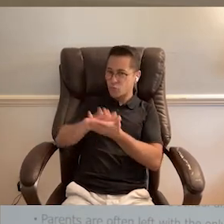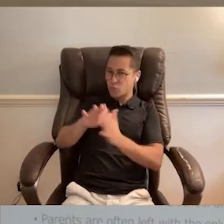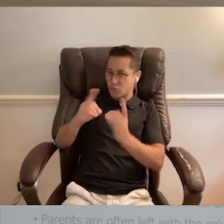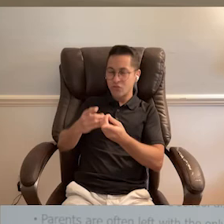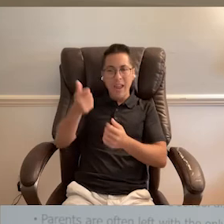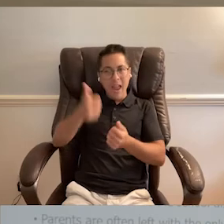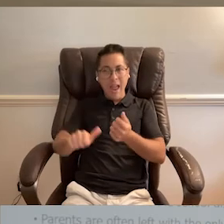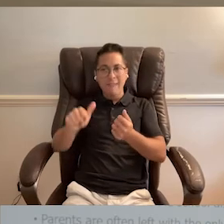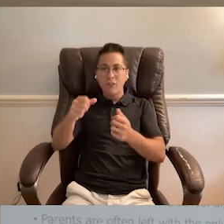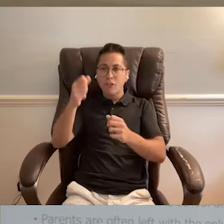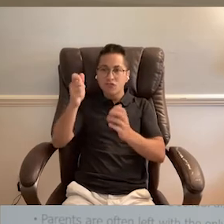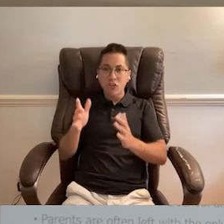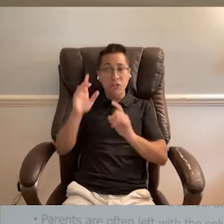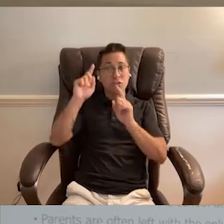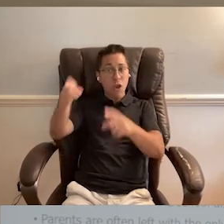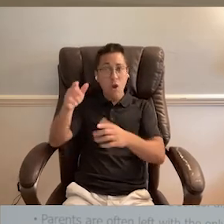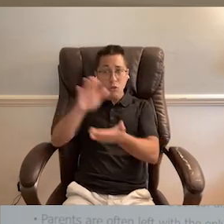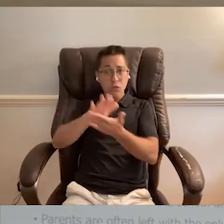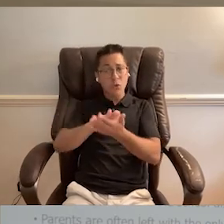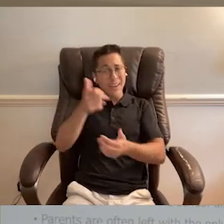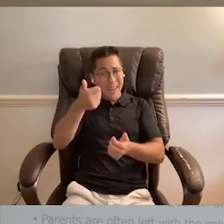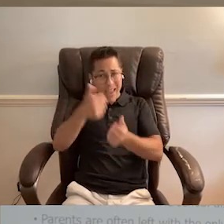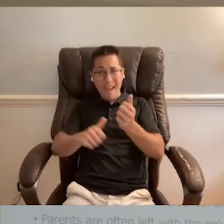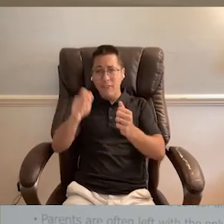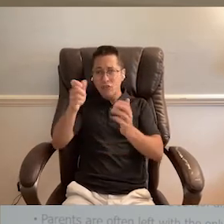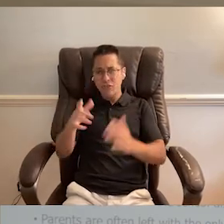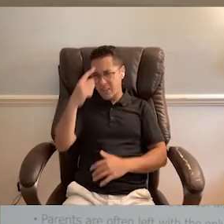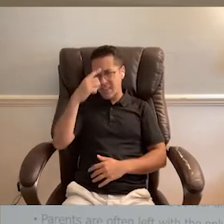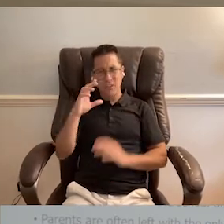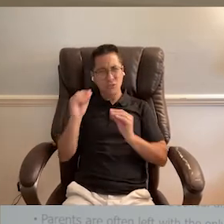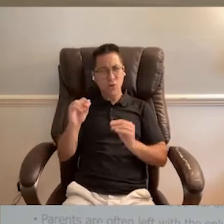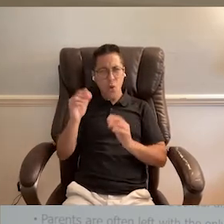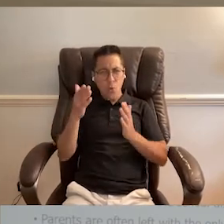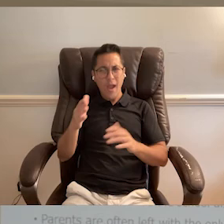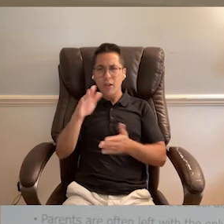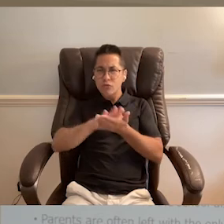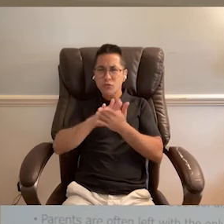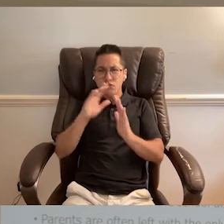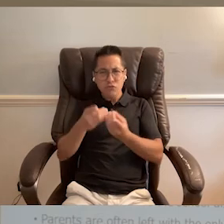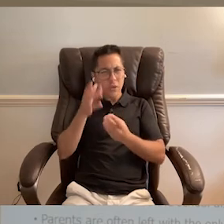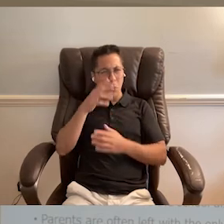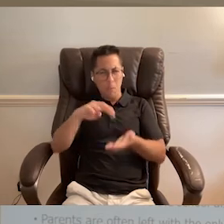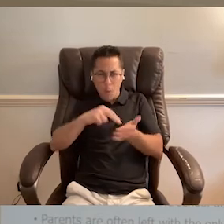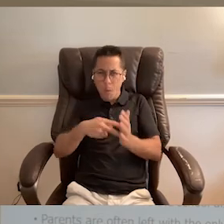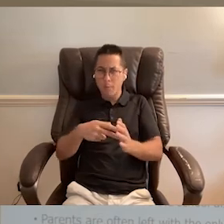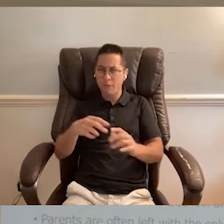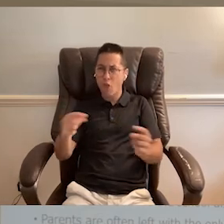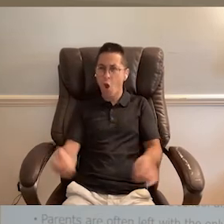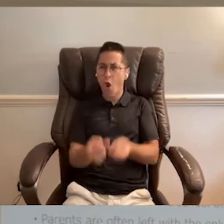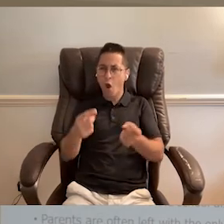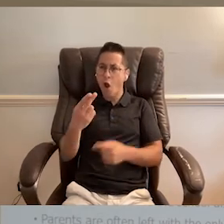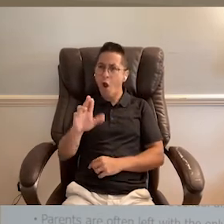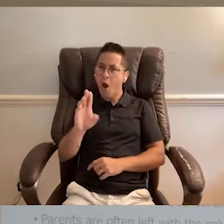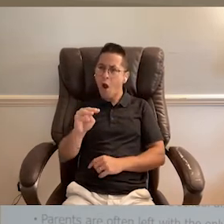every judge thinks there's no way a school district would purposely harm a child, right? So,